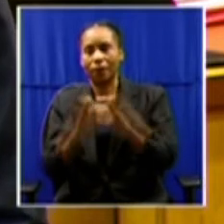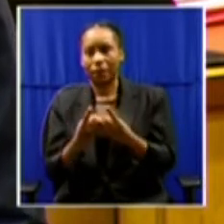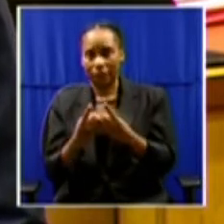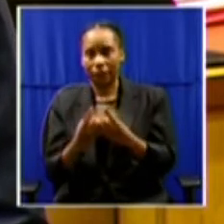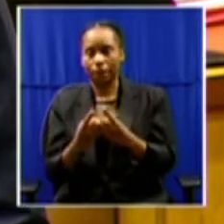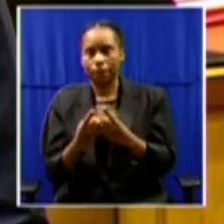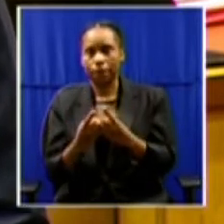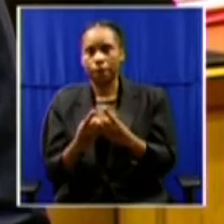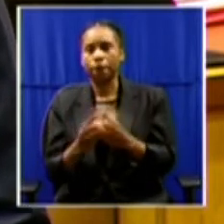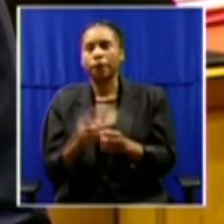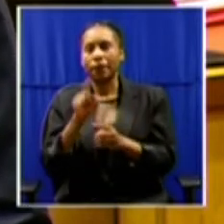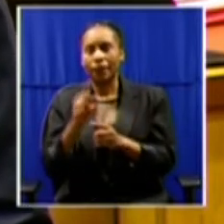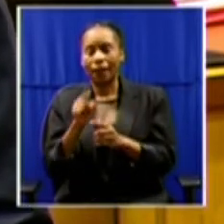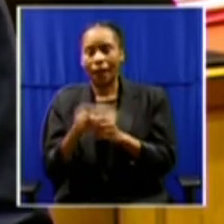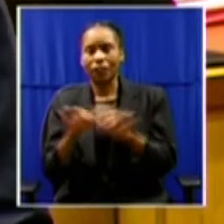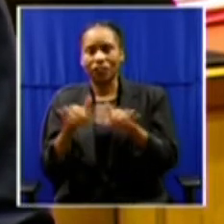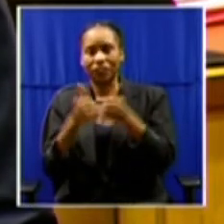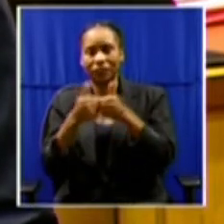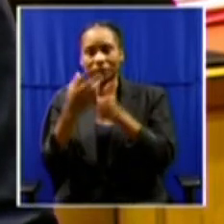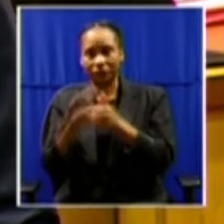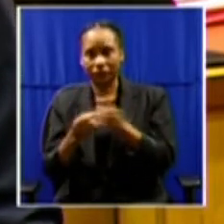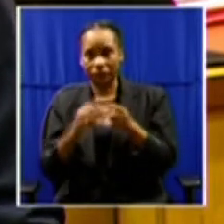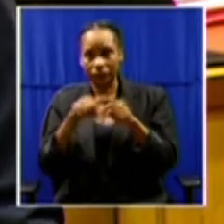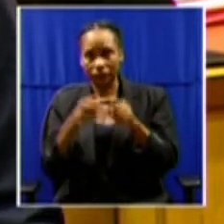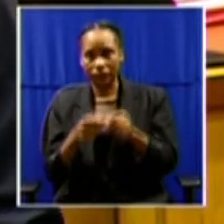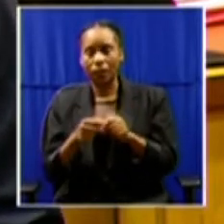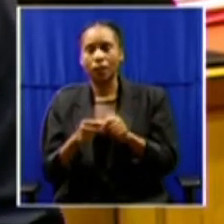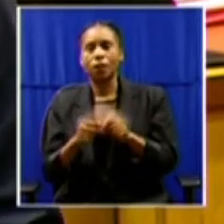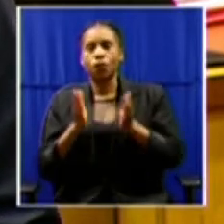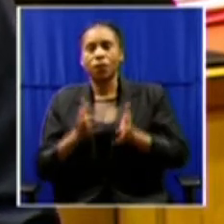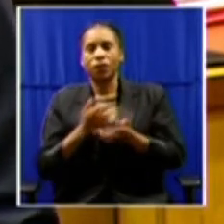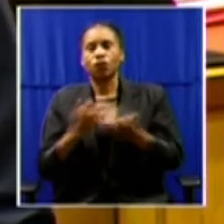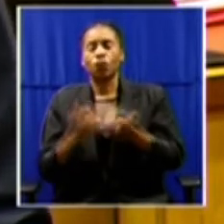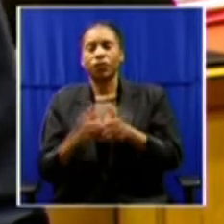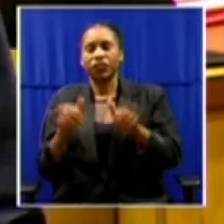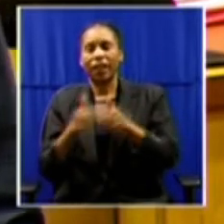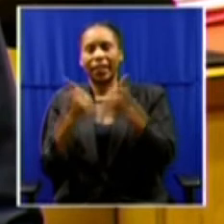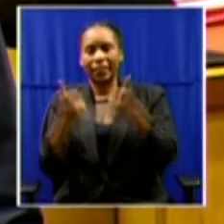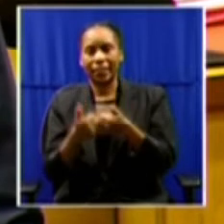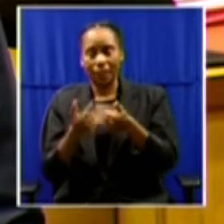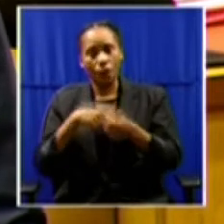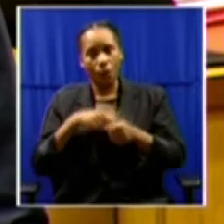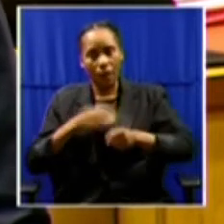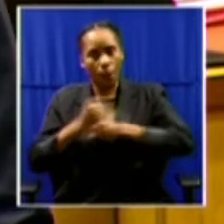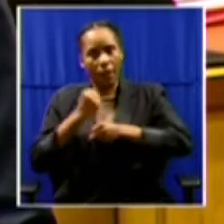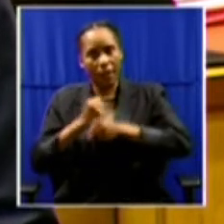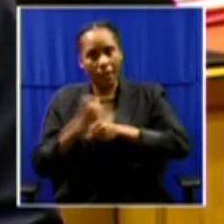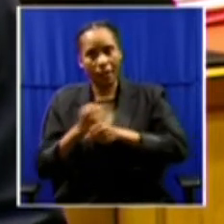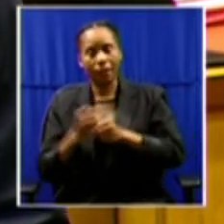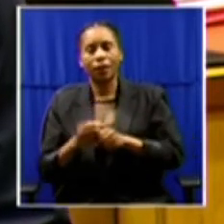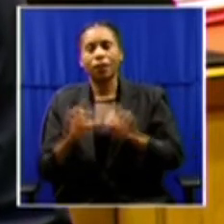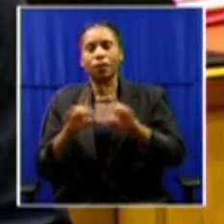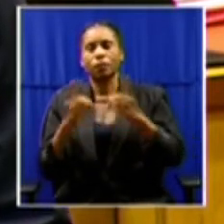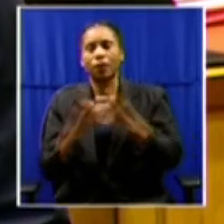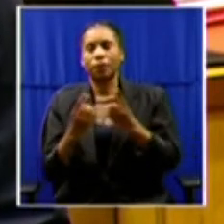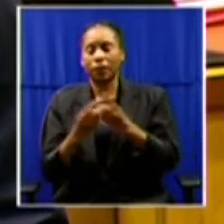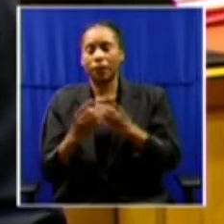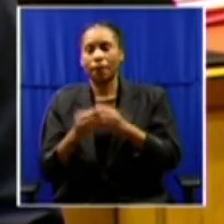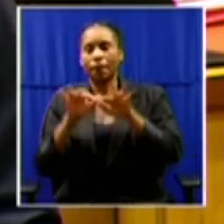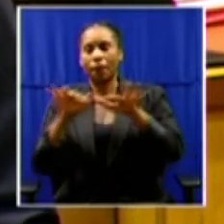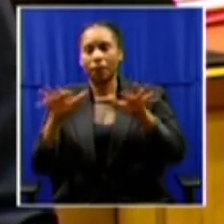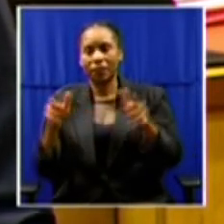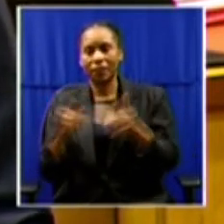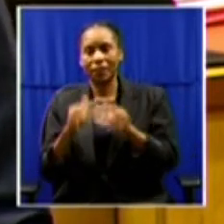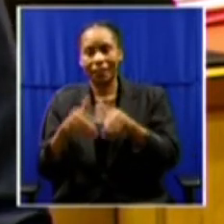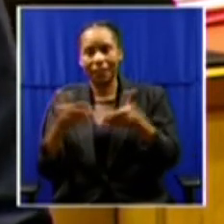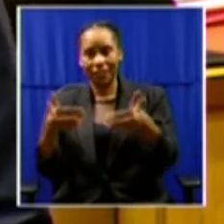does have challenges in terms of vacancy rates and human resource challenges, which we are working currently with the Department of Public Service and Administration to